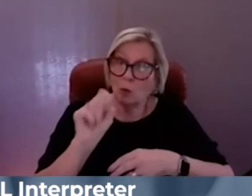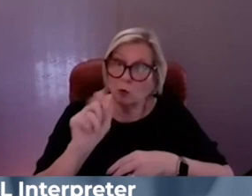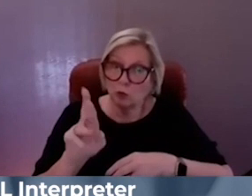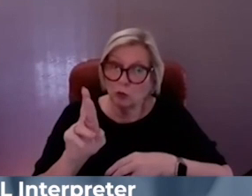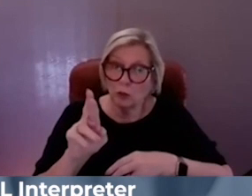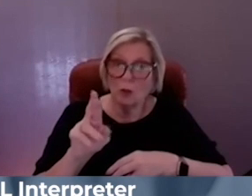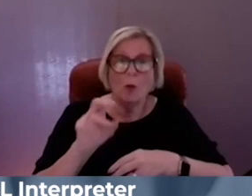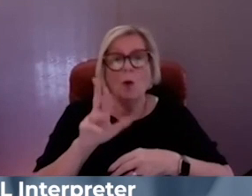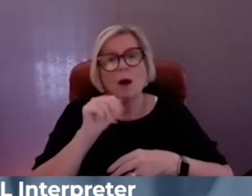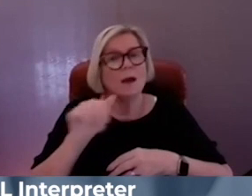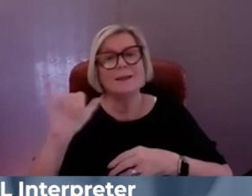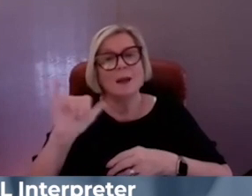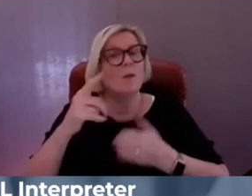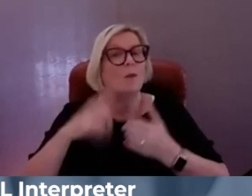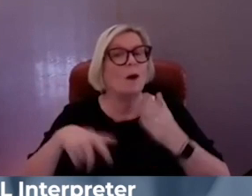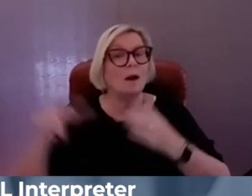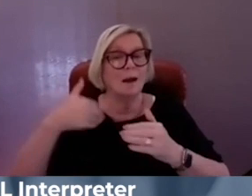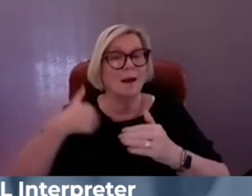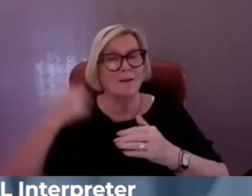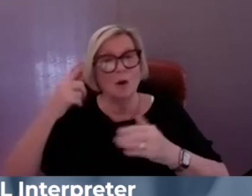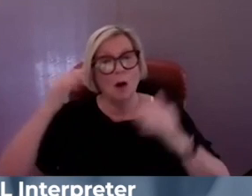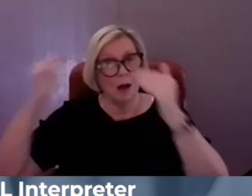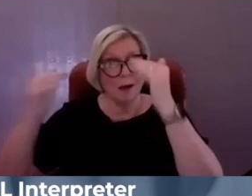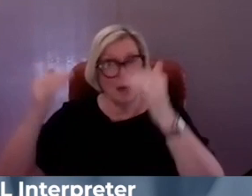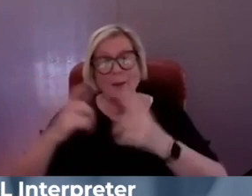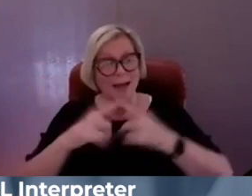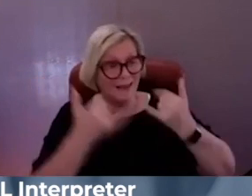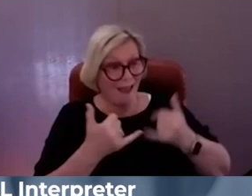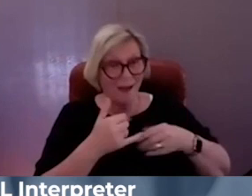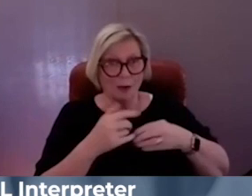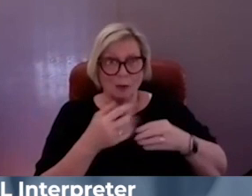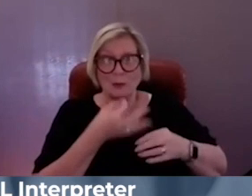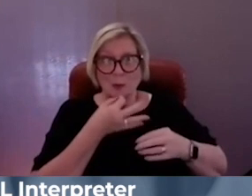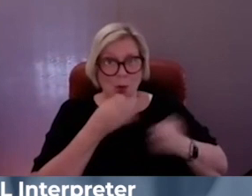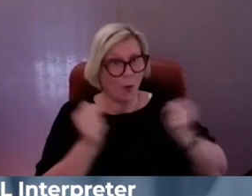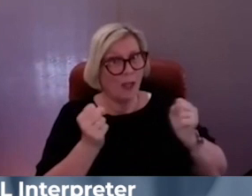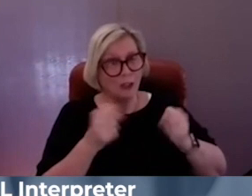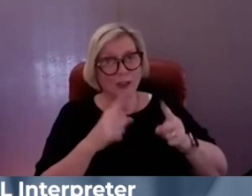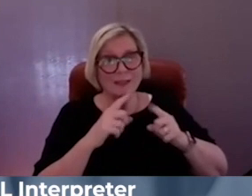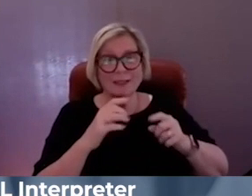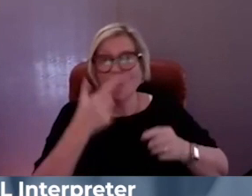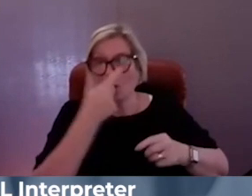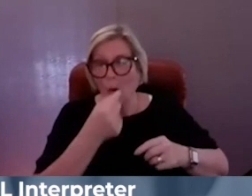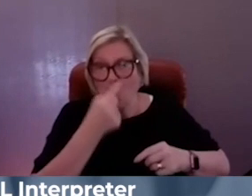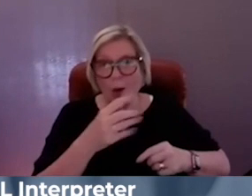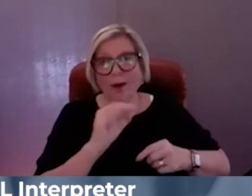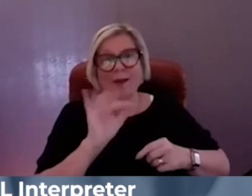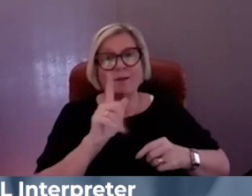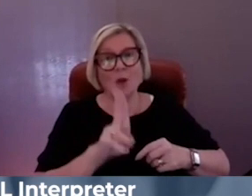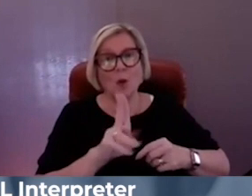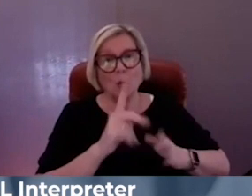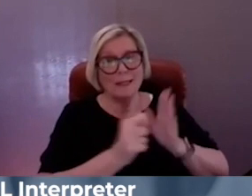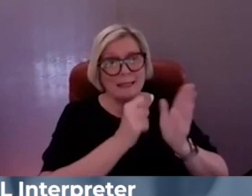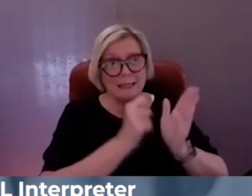adults. So again, as we're going into cold and flu season, there's still a season, especially that we're in school, right? I think it's actually